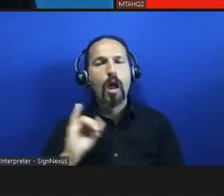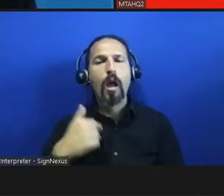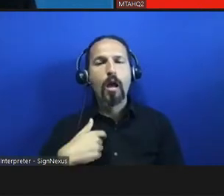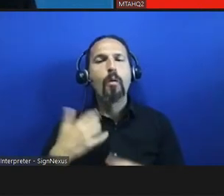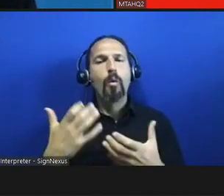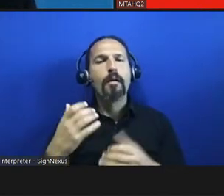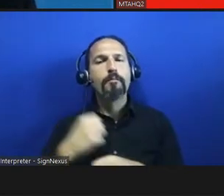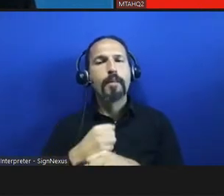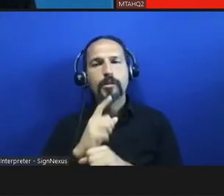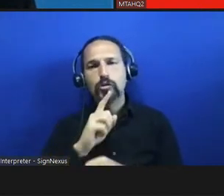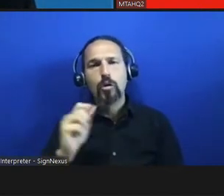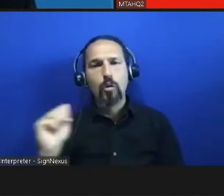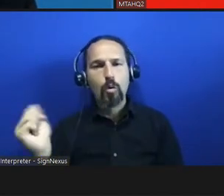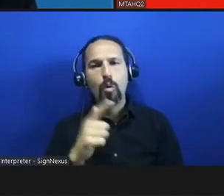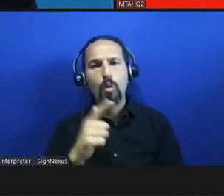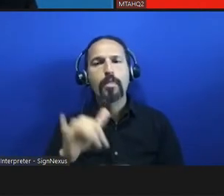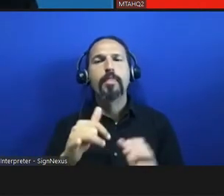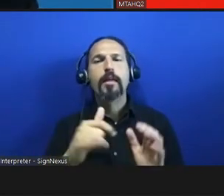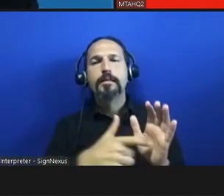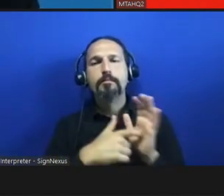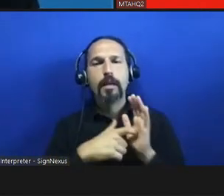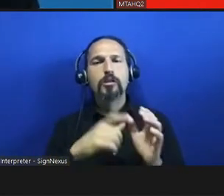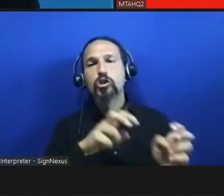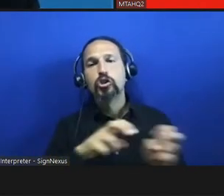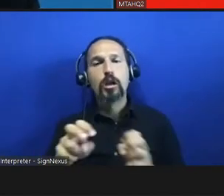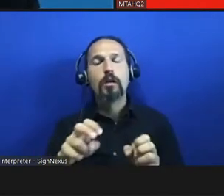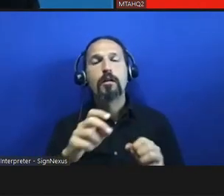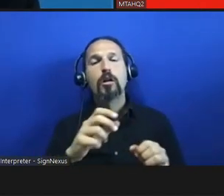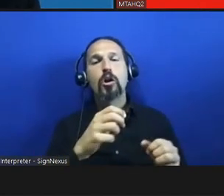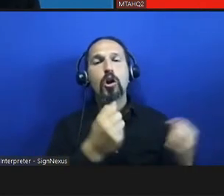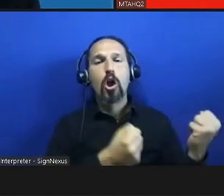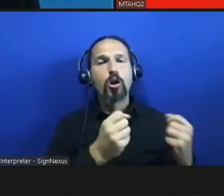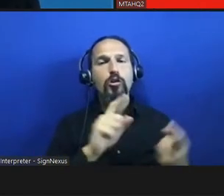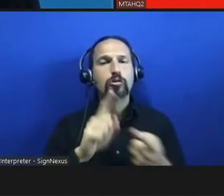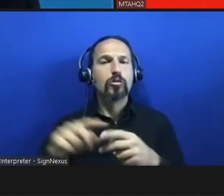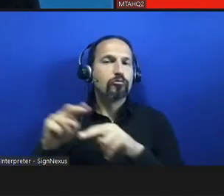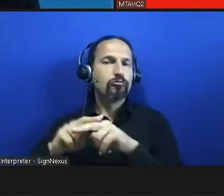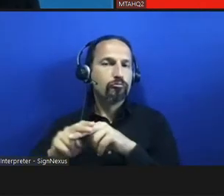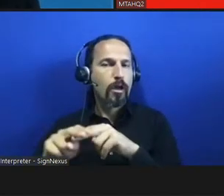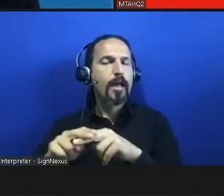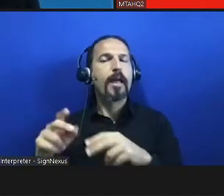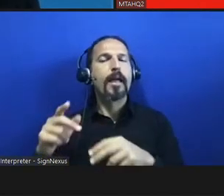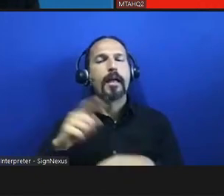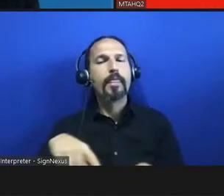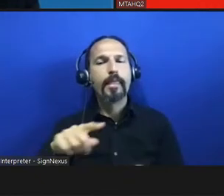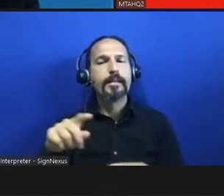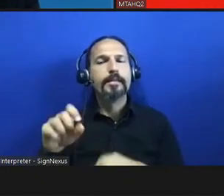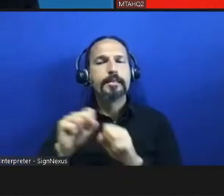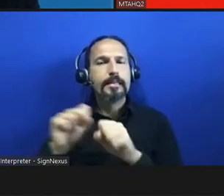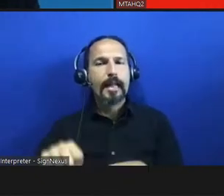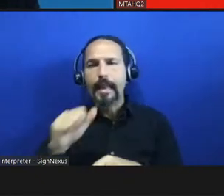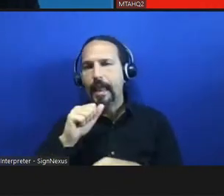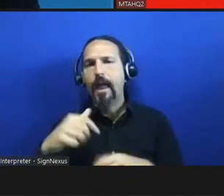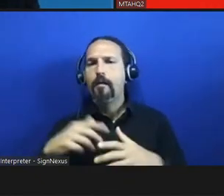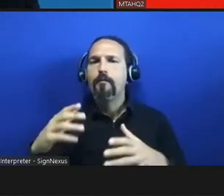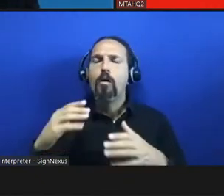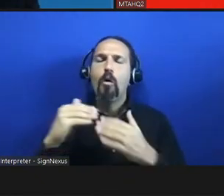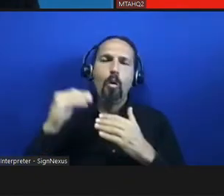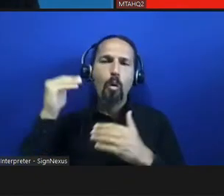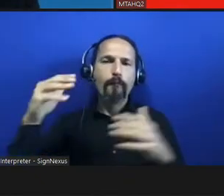to make sure that as Community demand shifts from Cars to commuter rail our stations do not experience crowding